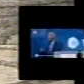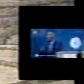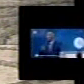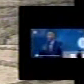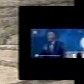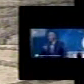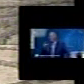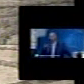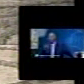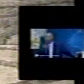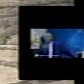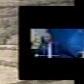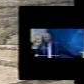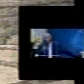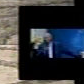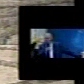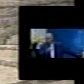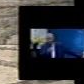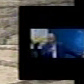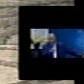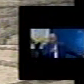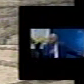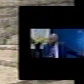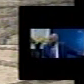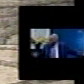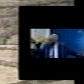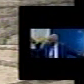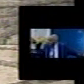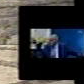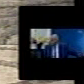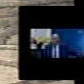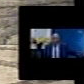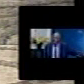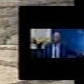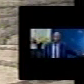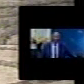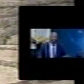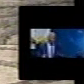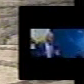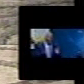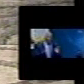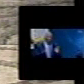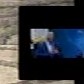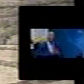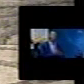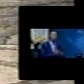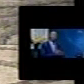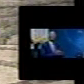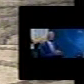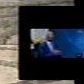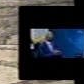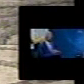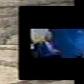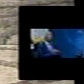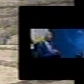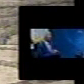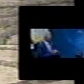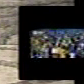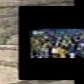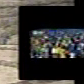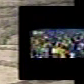allow in your life as a person is familiarity, especially